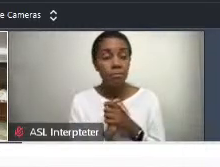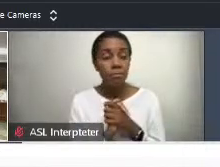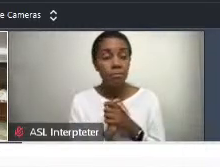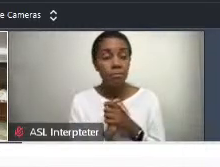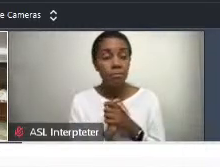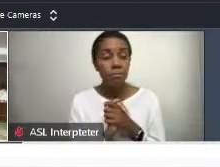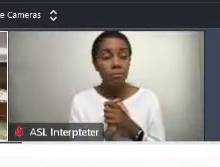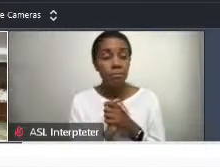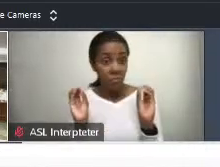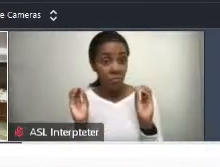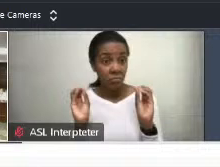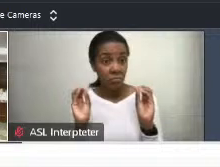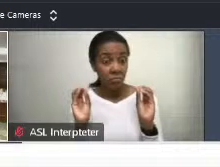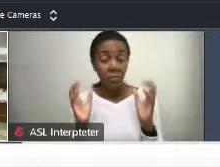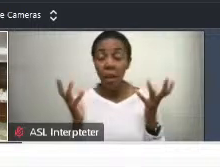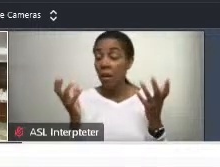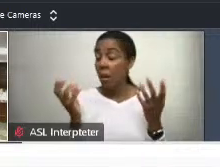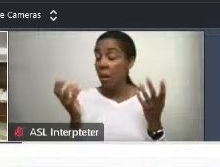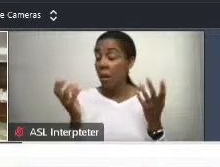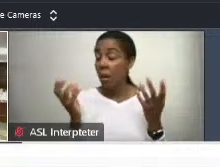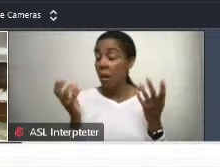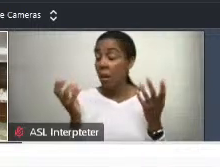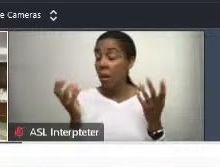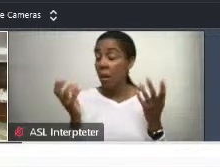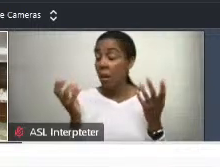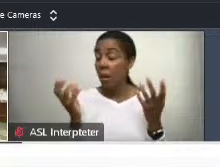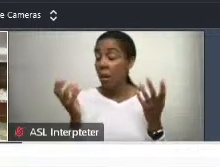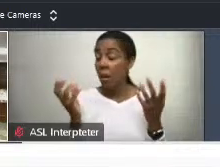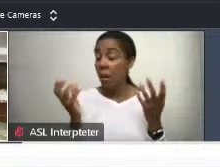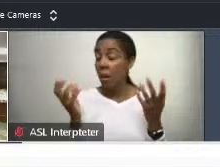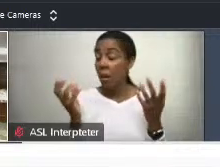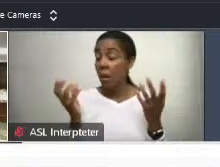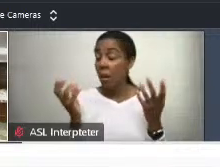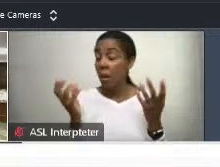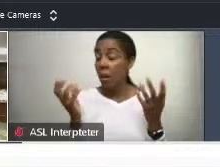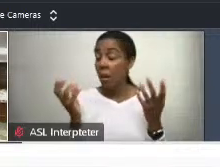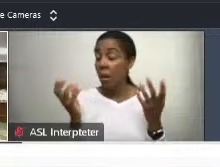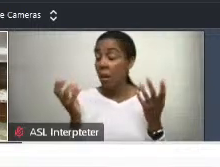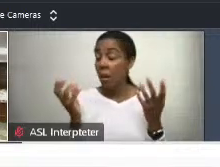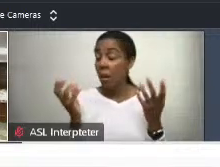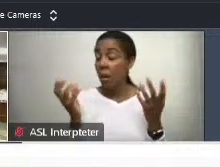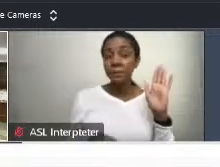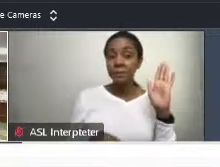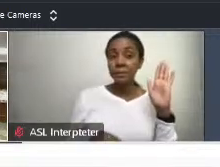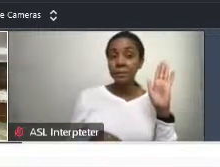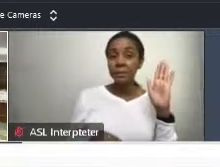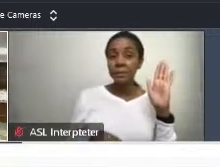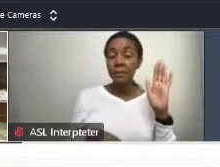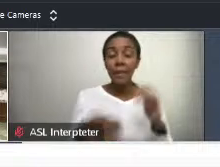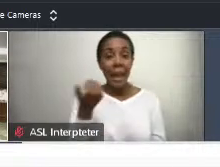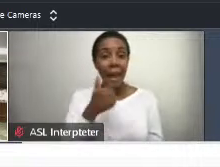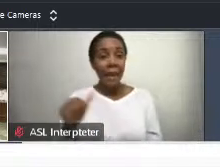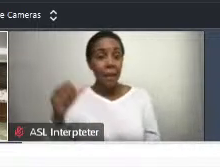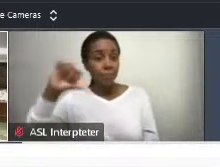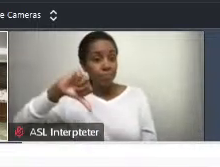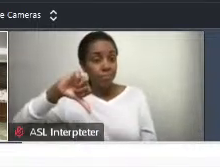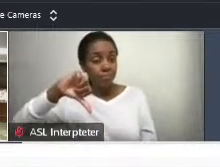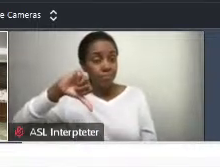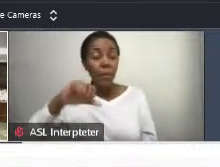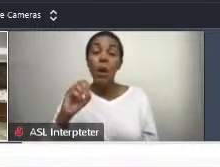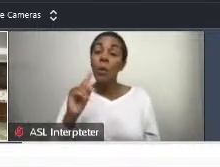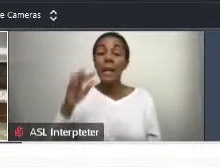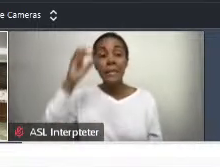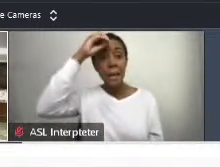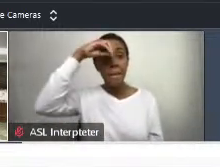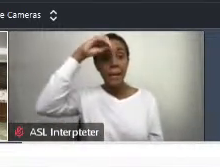No? Ditto. All right. All those in favor? Aye. Any opposed? It is the opinion of